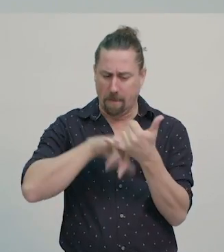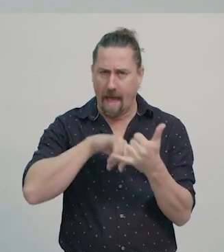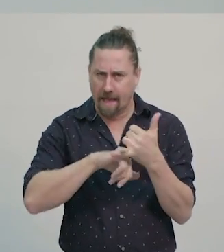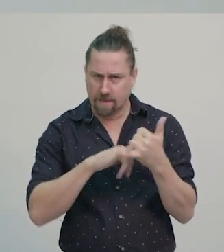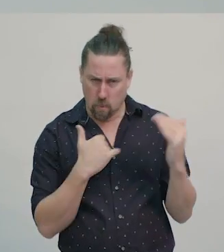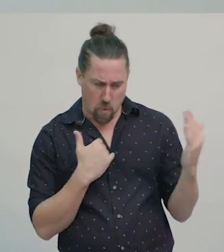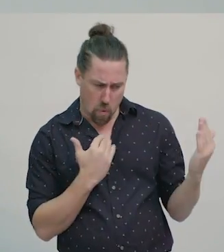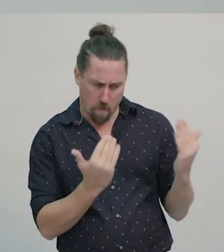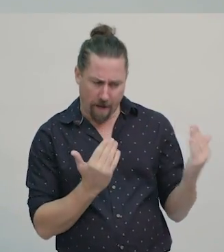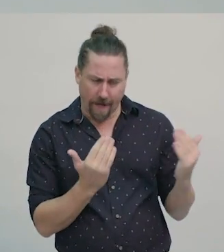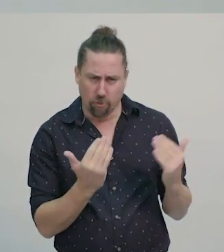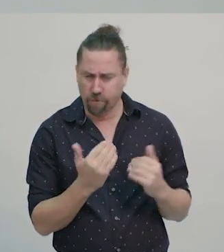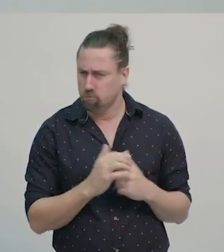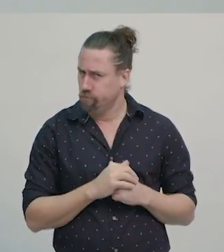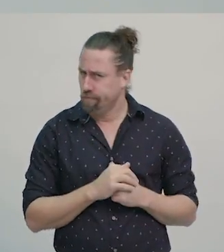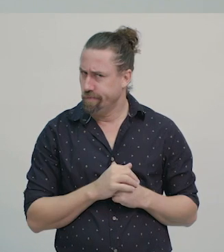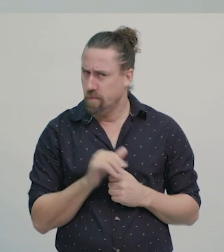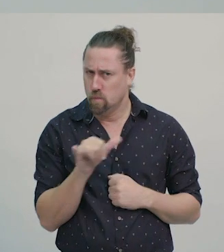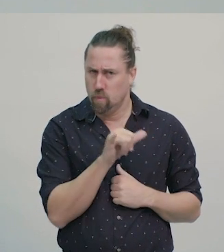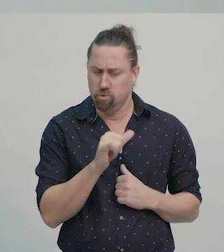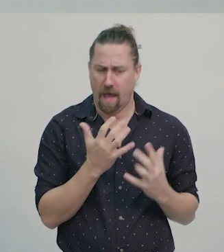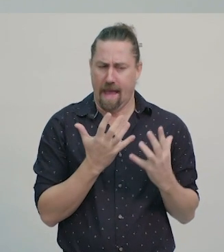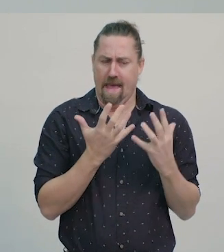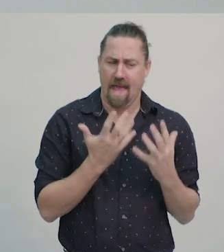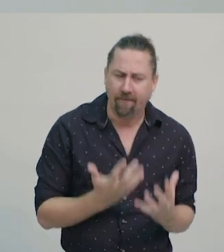Yes, the fish is shorter.